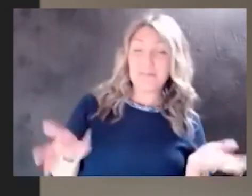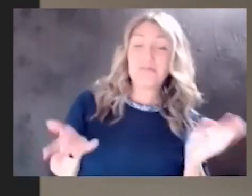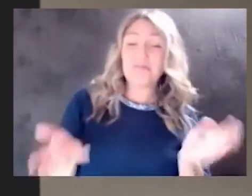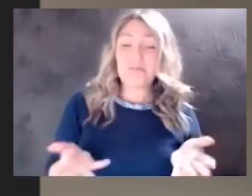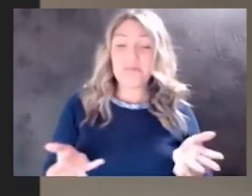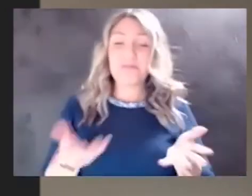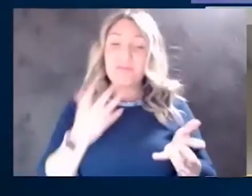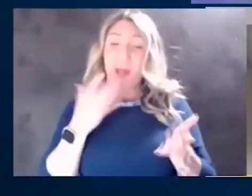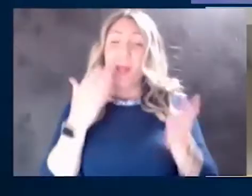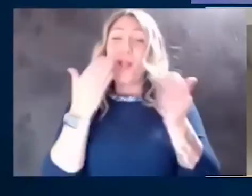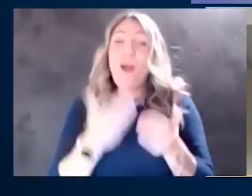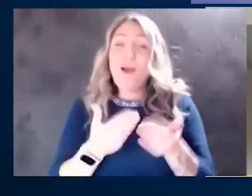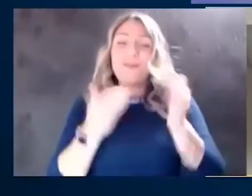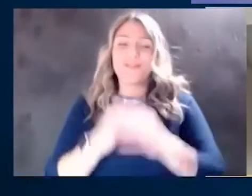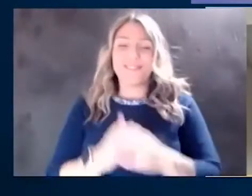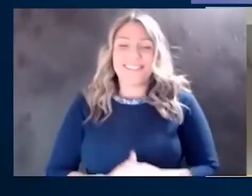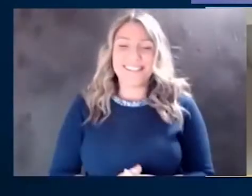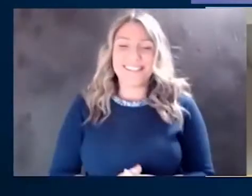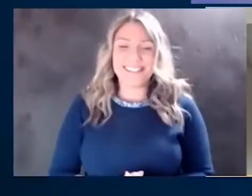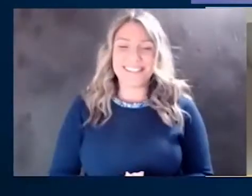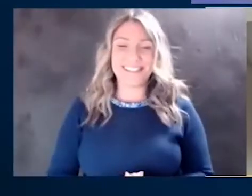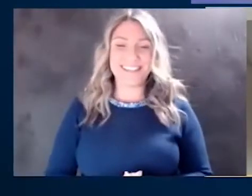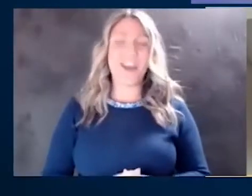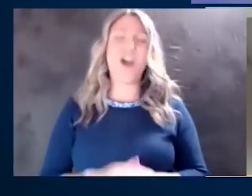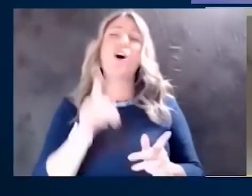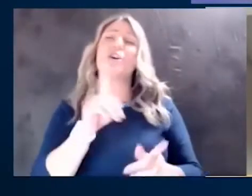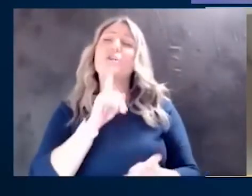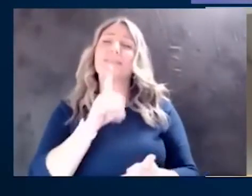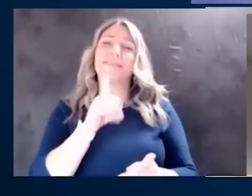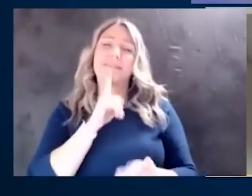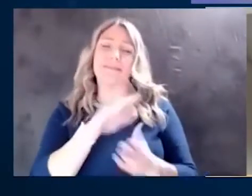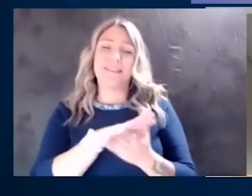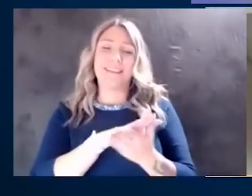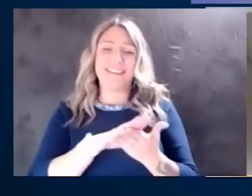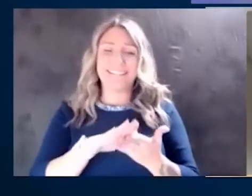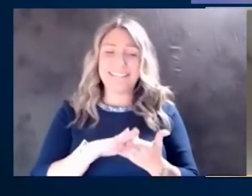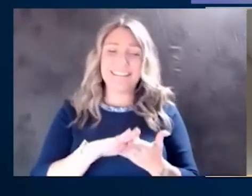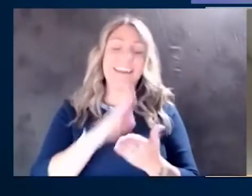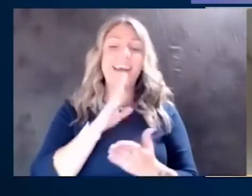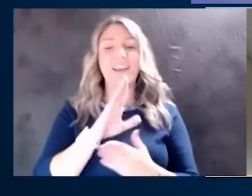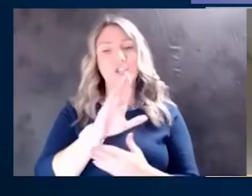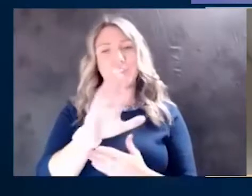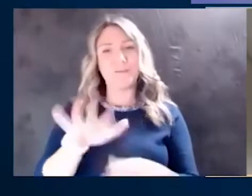close. Close. You're very kind. So let me hear you say your your full name.